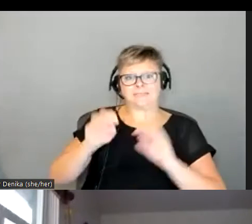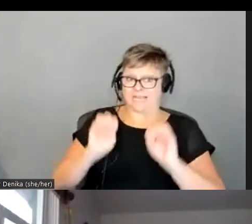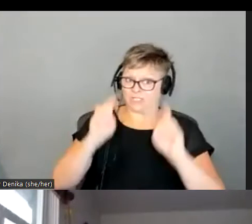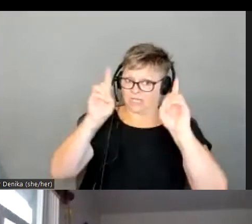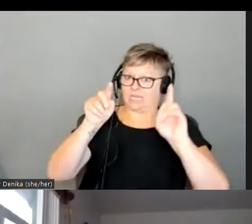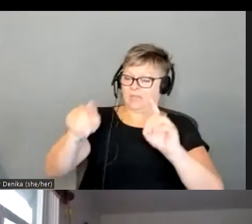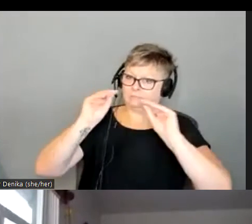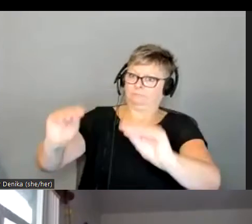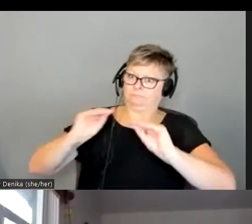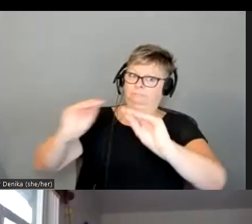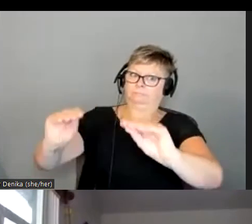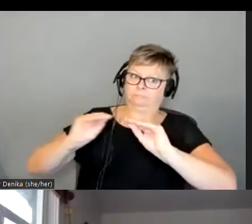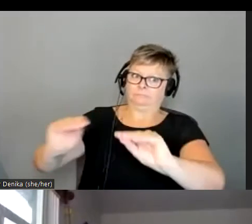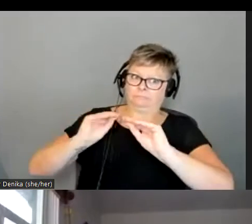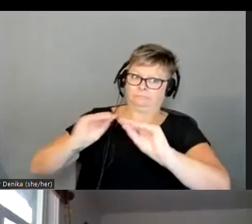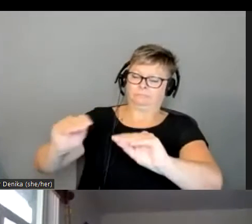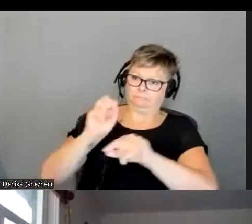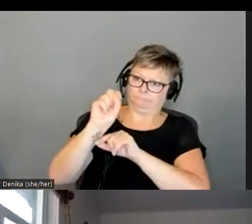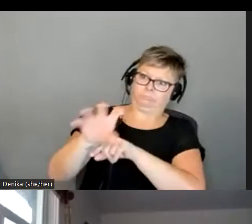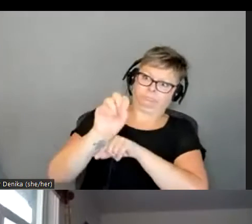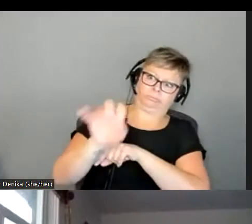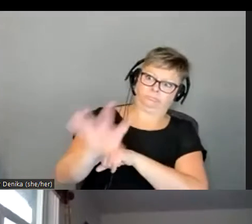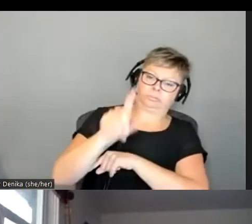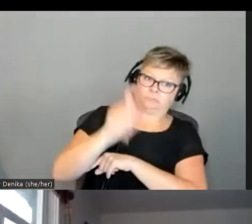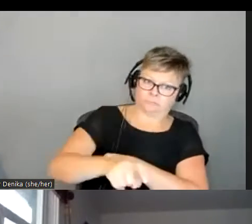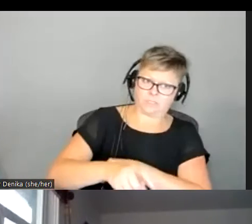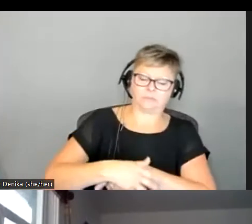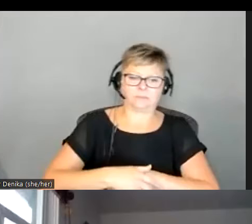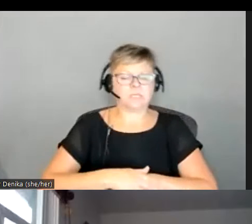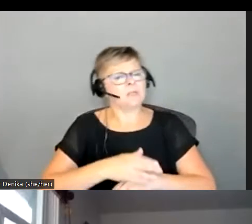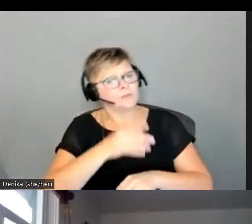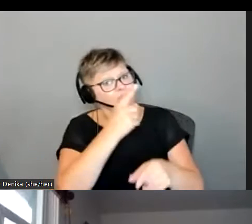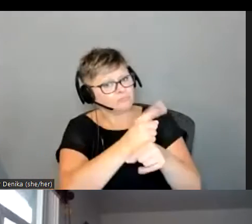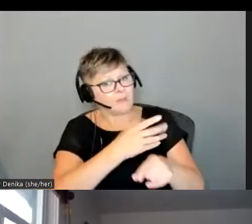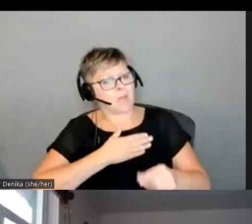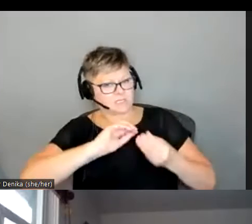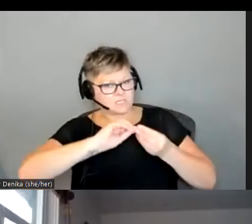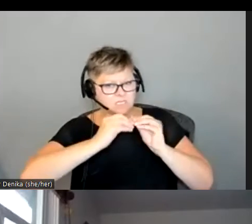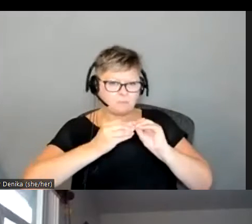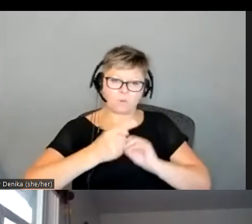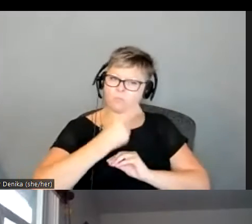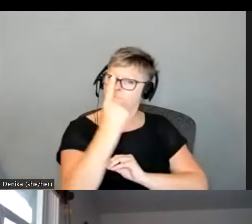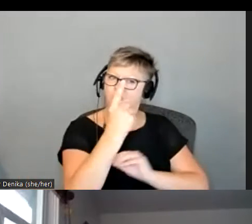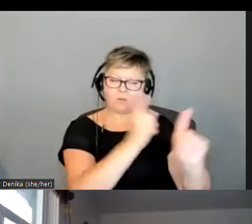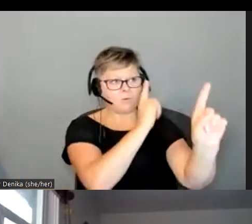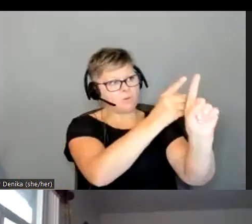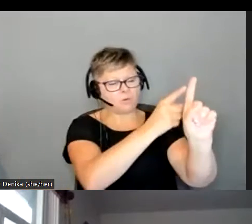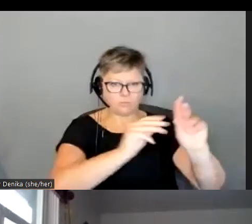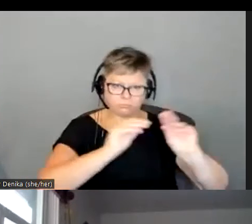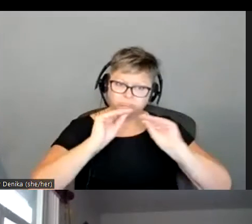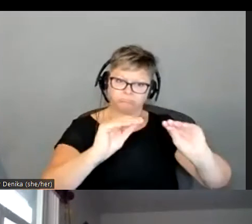That's right. That's my number one mission, is I have to educate them, have them